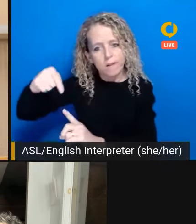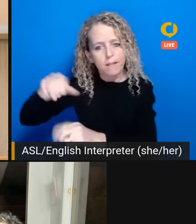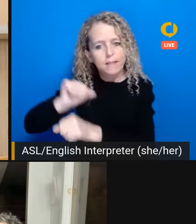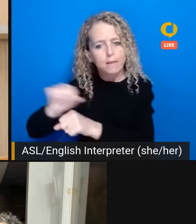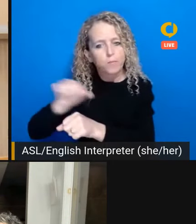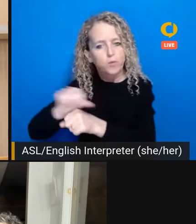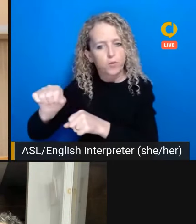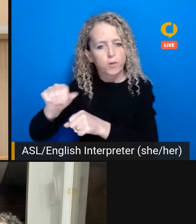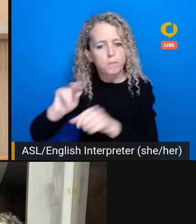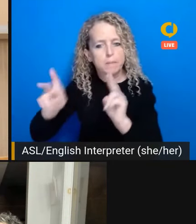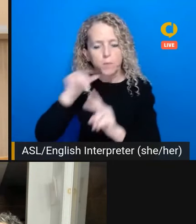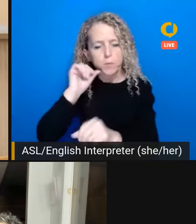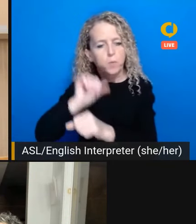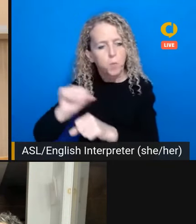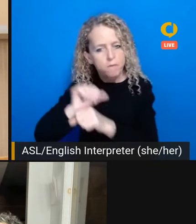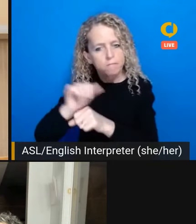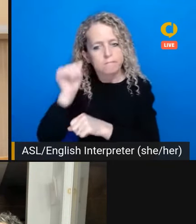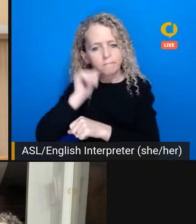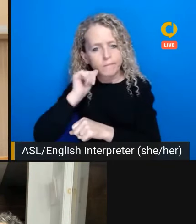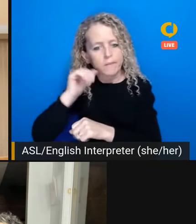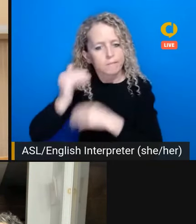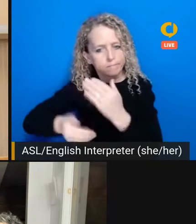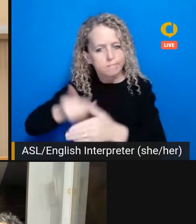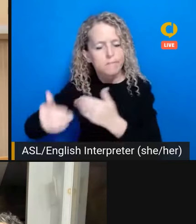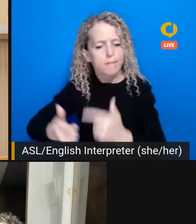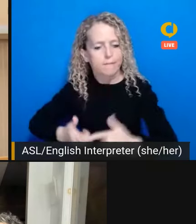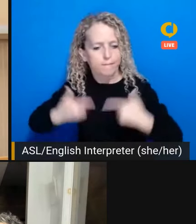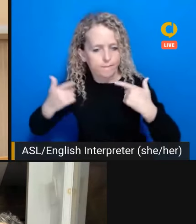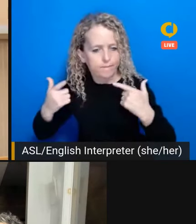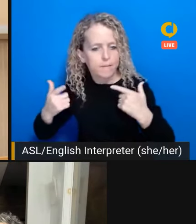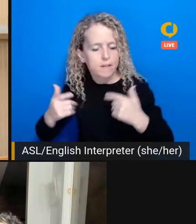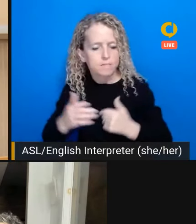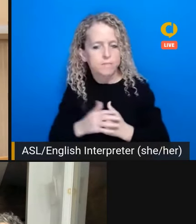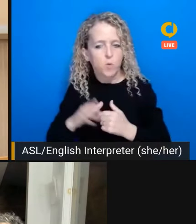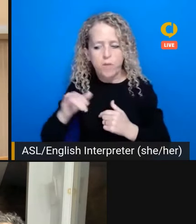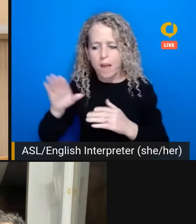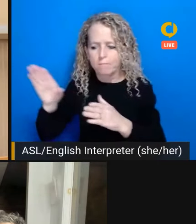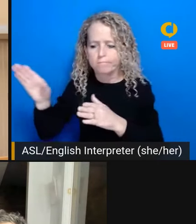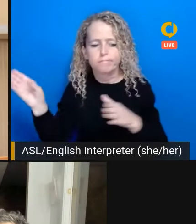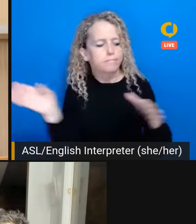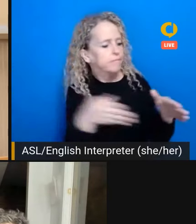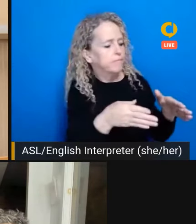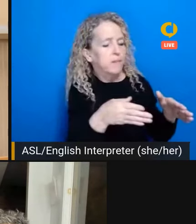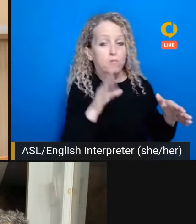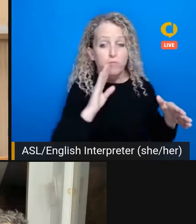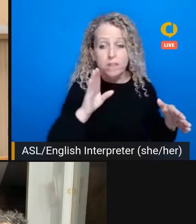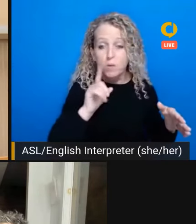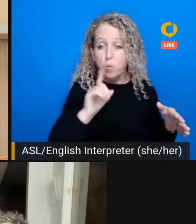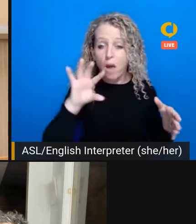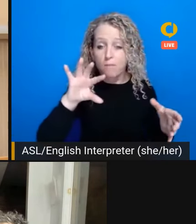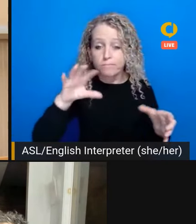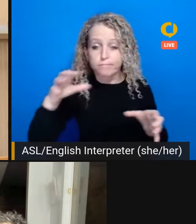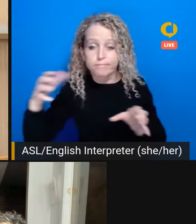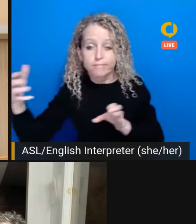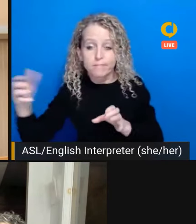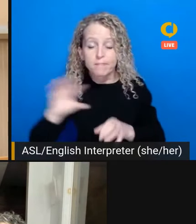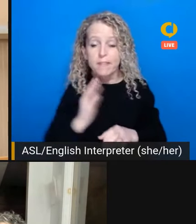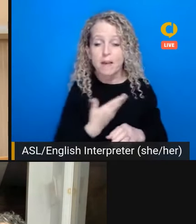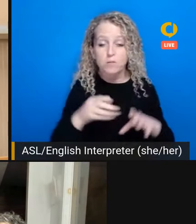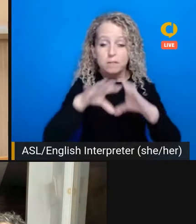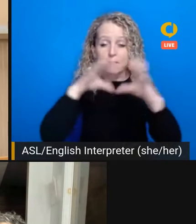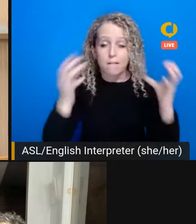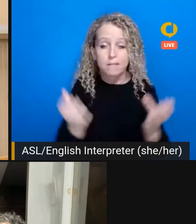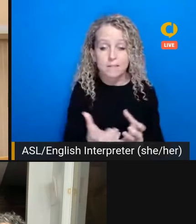And those shifts in power are destabilizing to our society. So, you